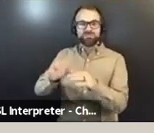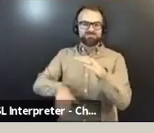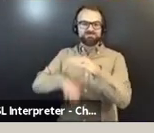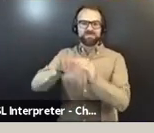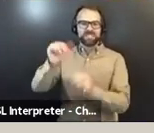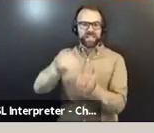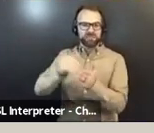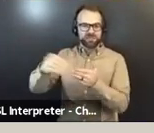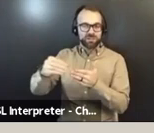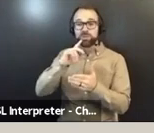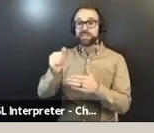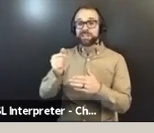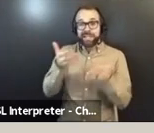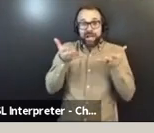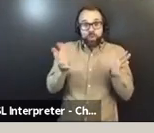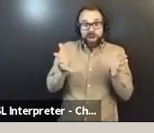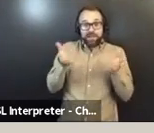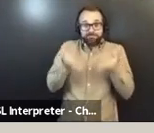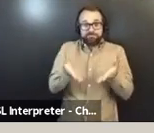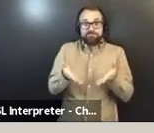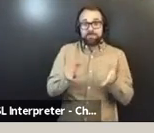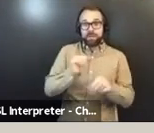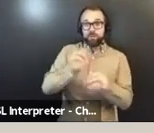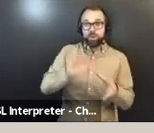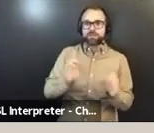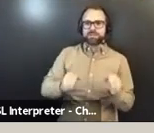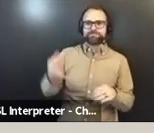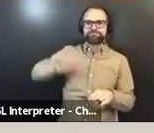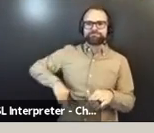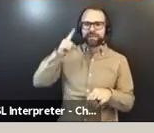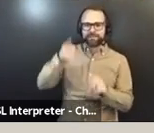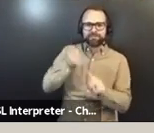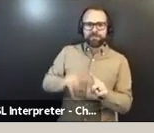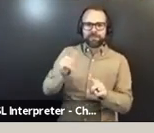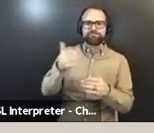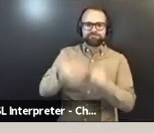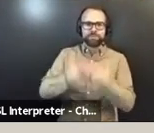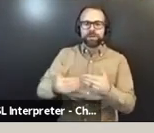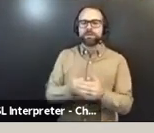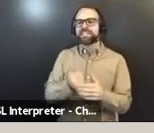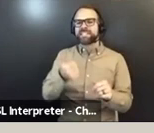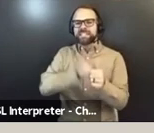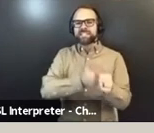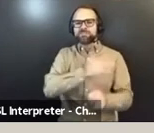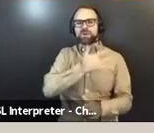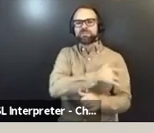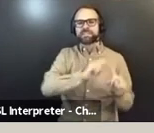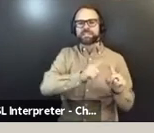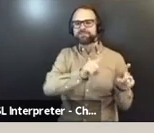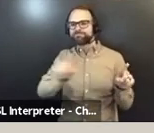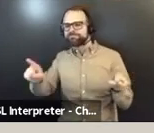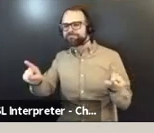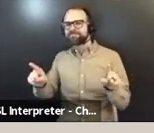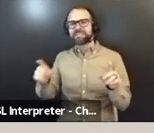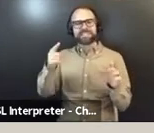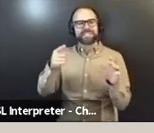employees can utilize that program. Every province has a different way of running the program. So for example, in Alberta